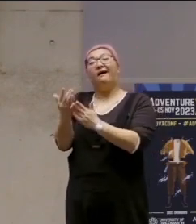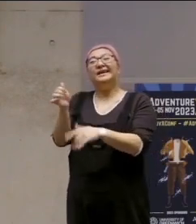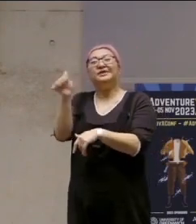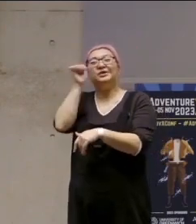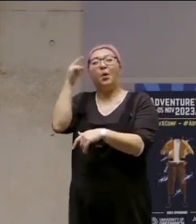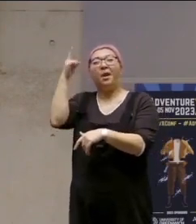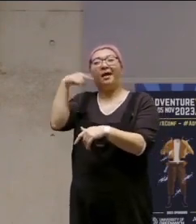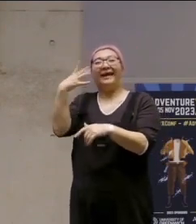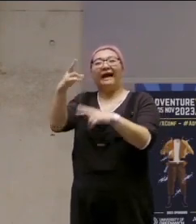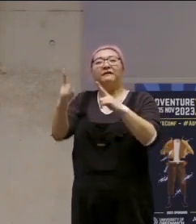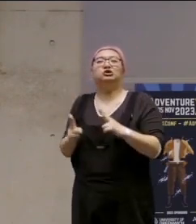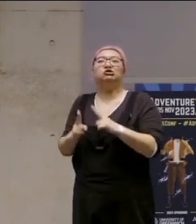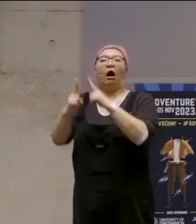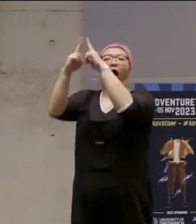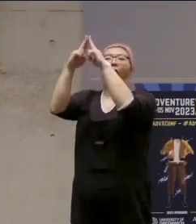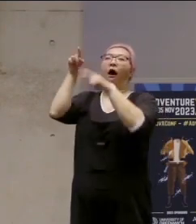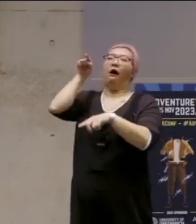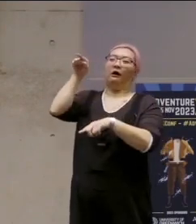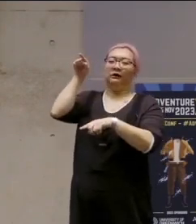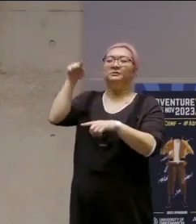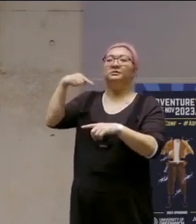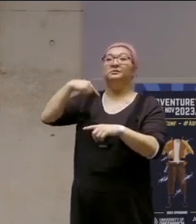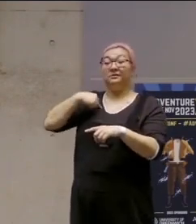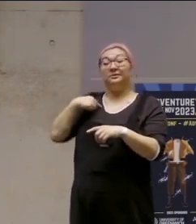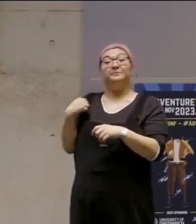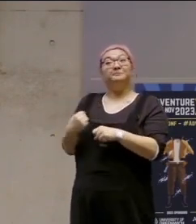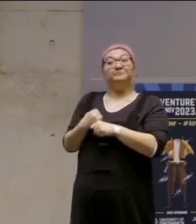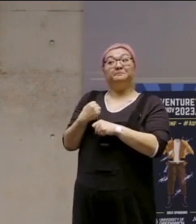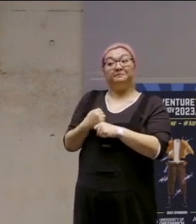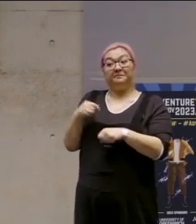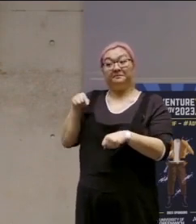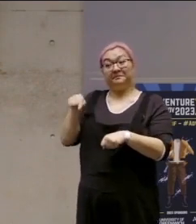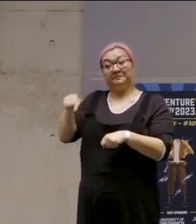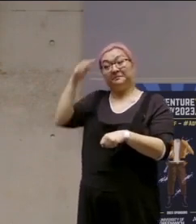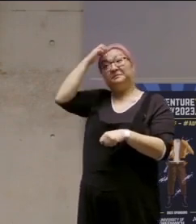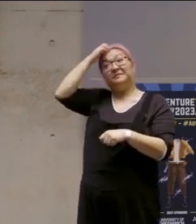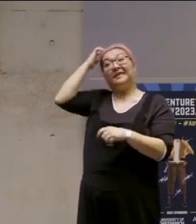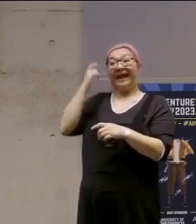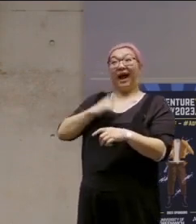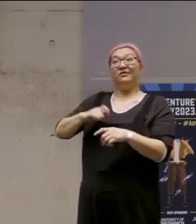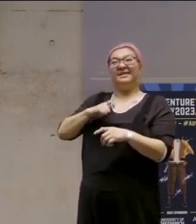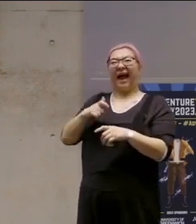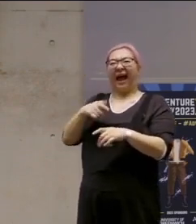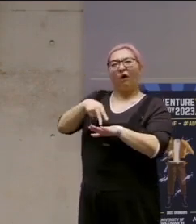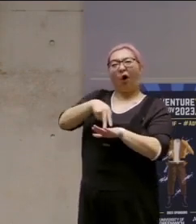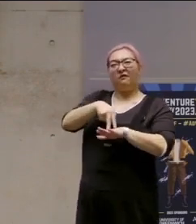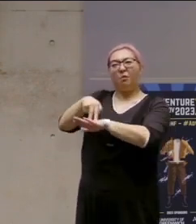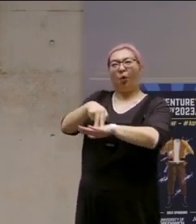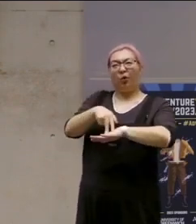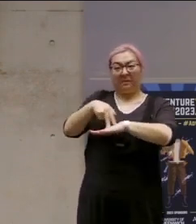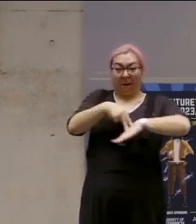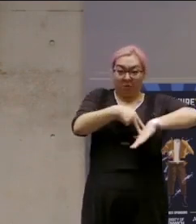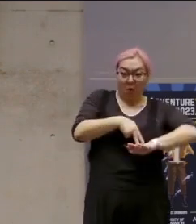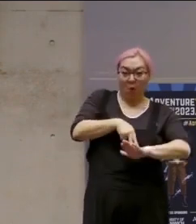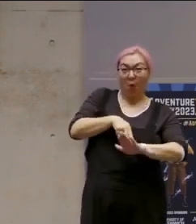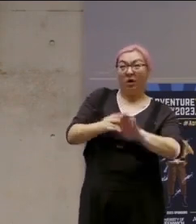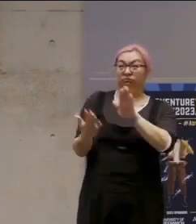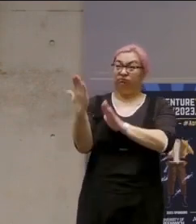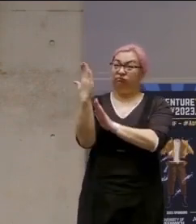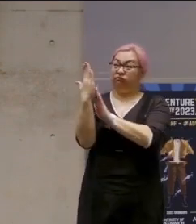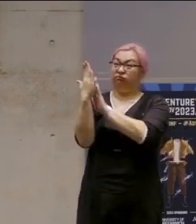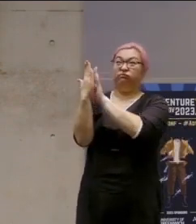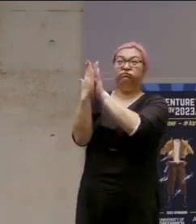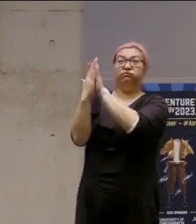concept for a level. Now, this isn't like an incredibly unique and creative idea, but oftentimes when I'm playing games, it's